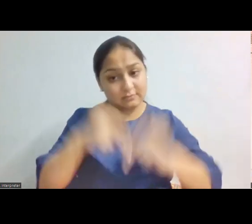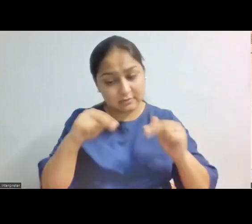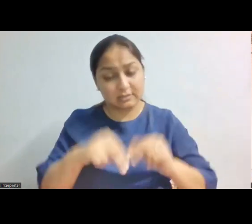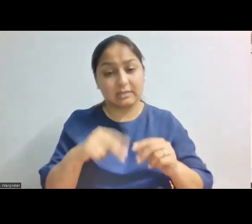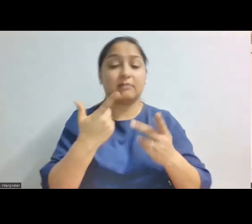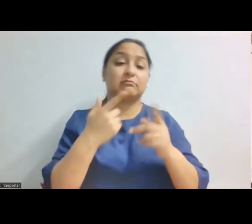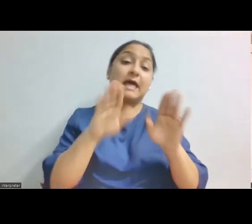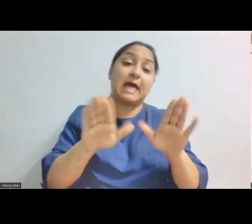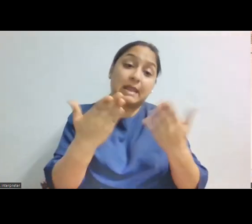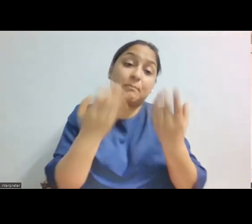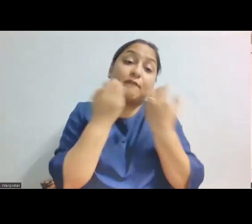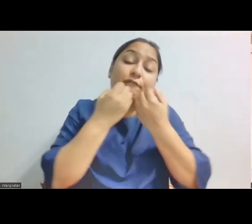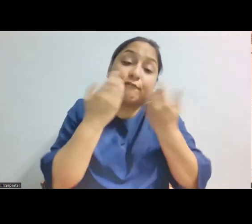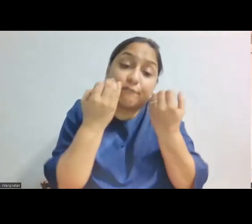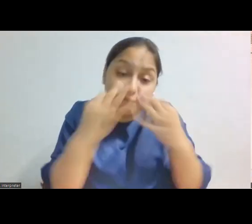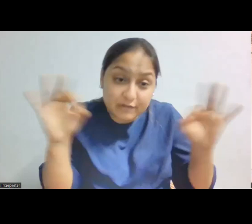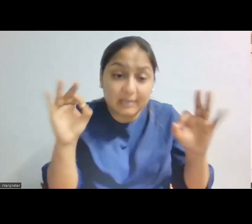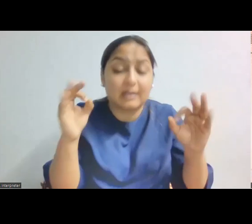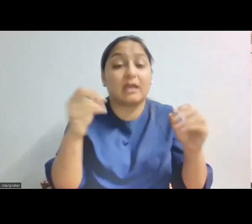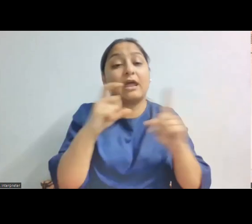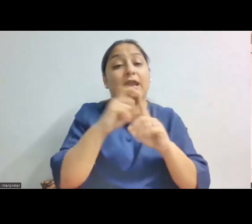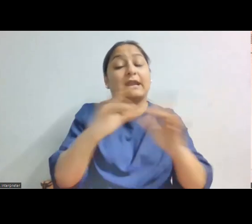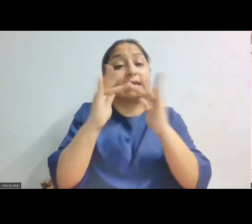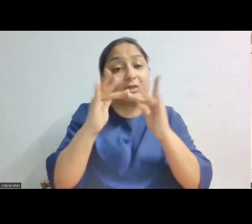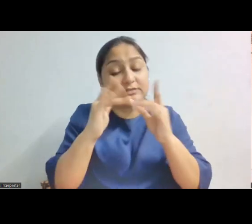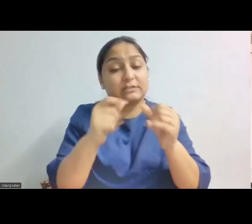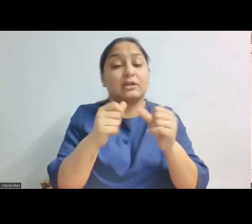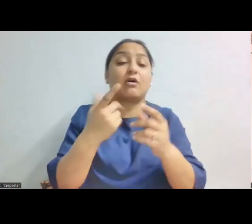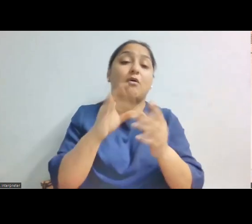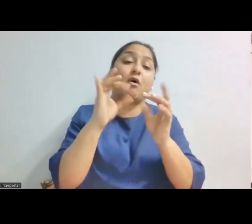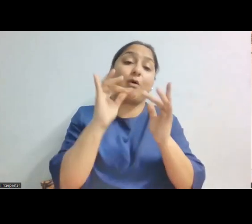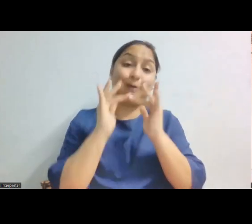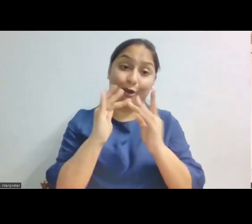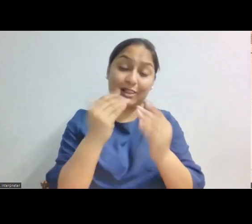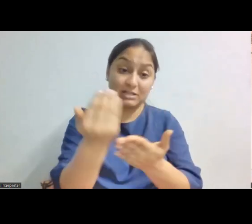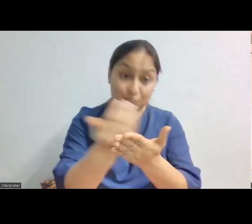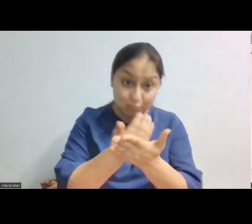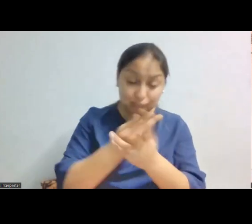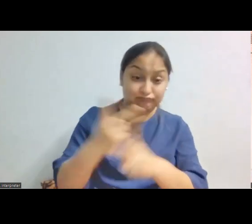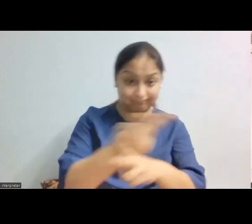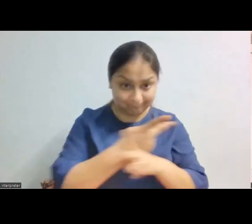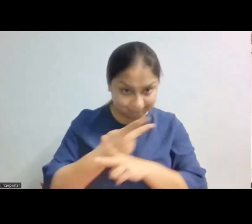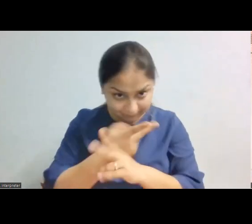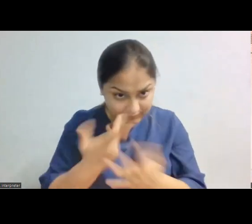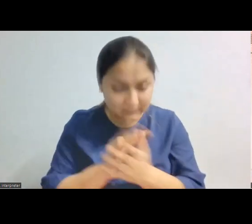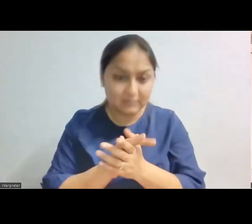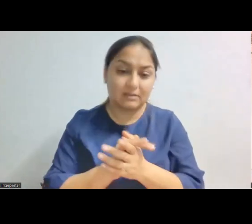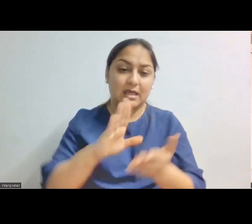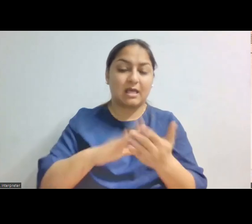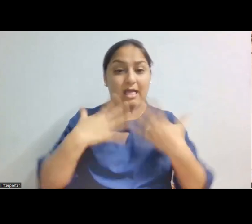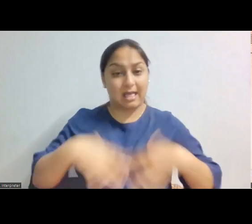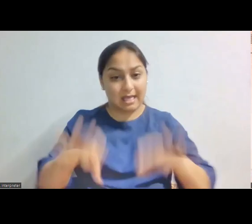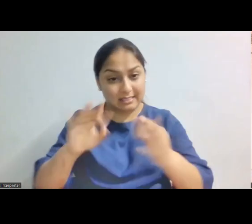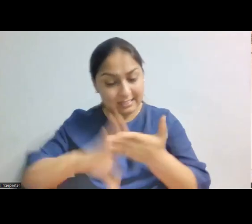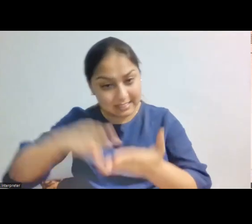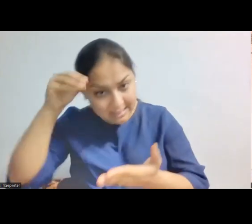regulated digital access, being mindful of online safety, of course. But this would in turn help lessen other, you